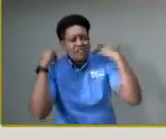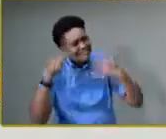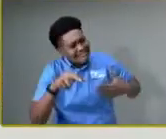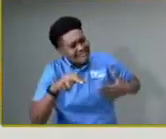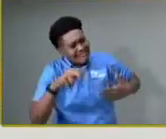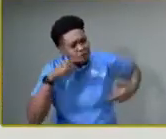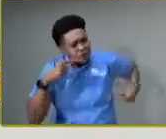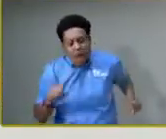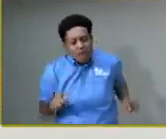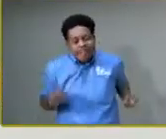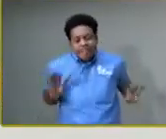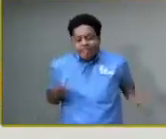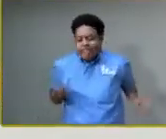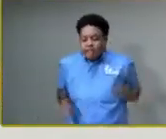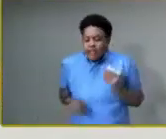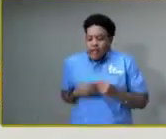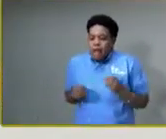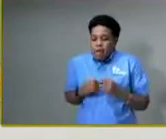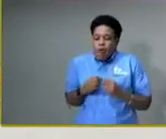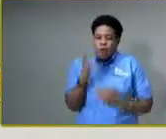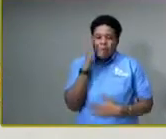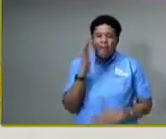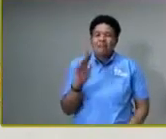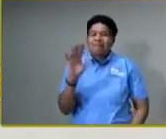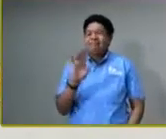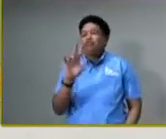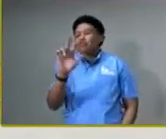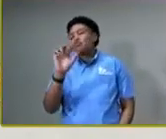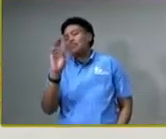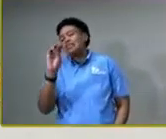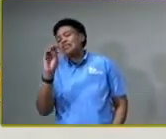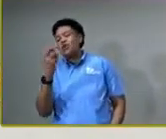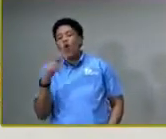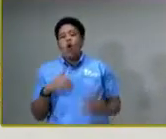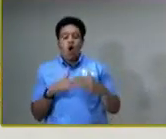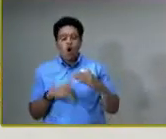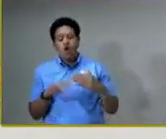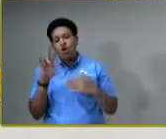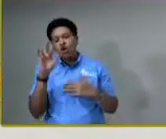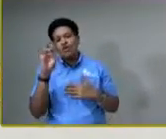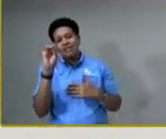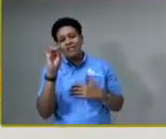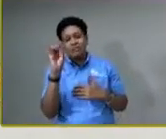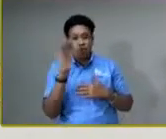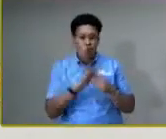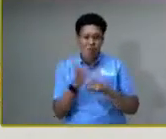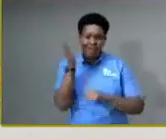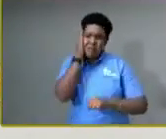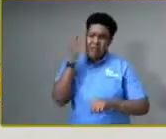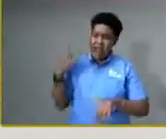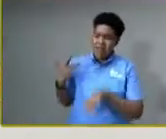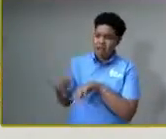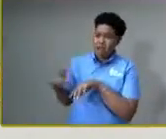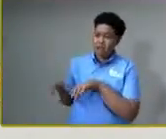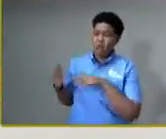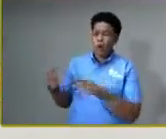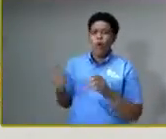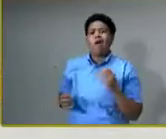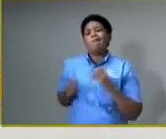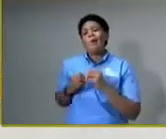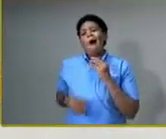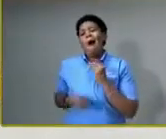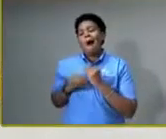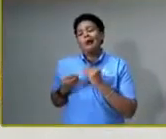the some 360 or just under 370 COVID beds that we had in the system.